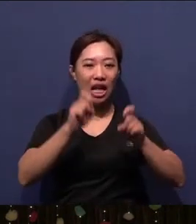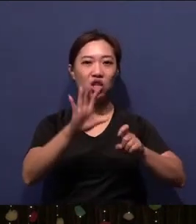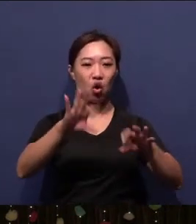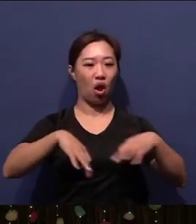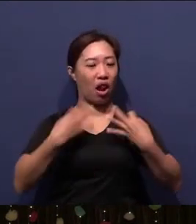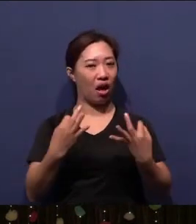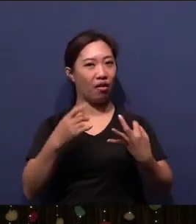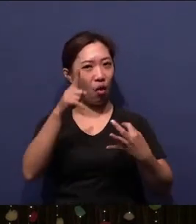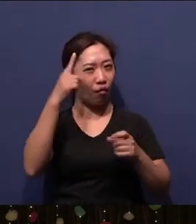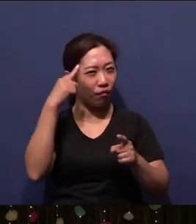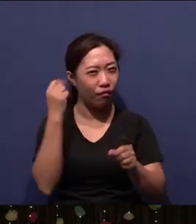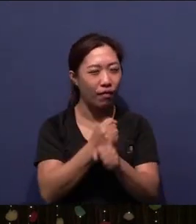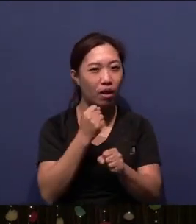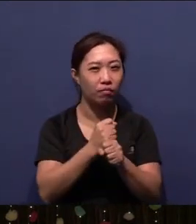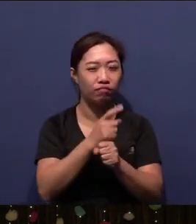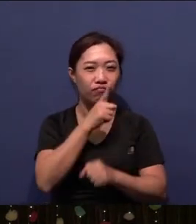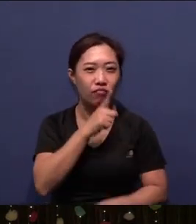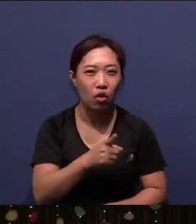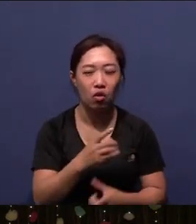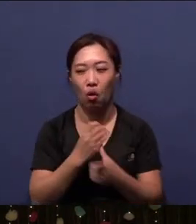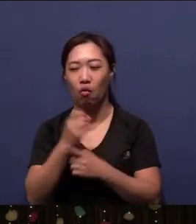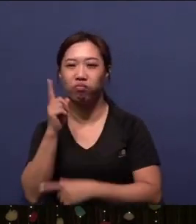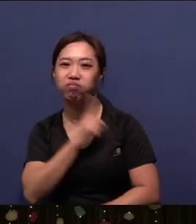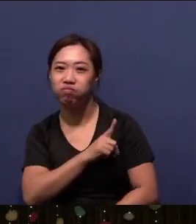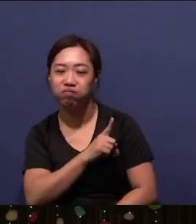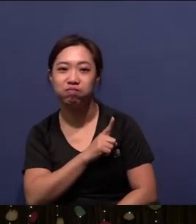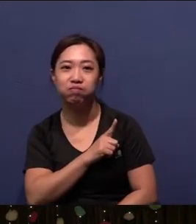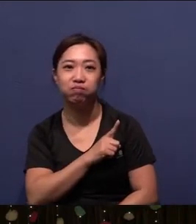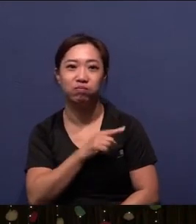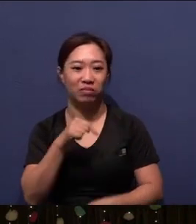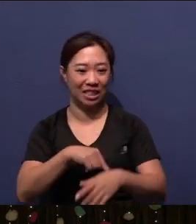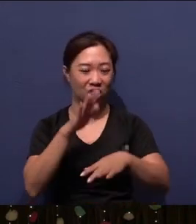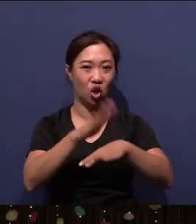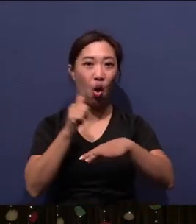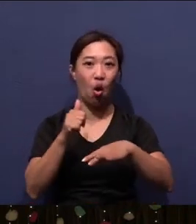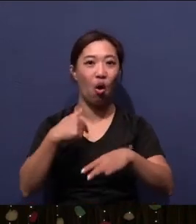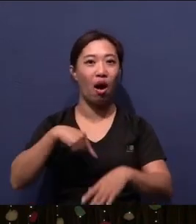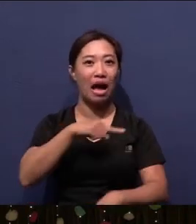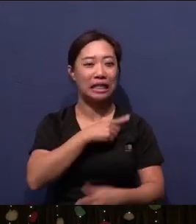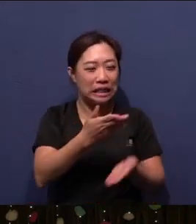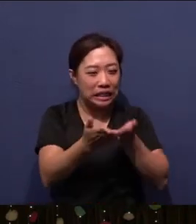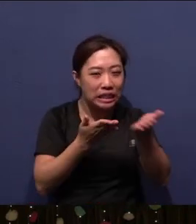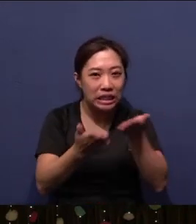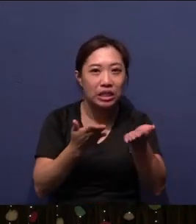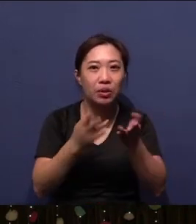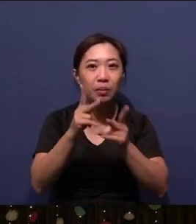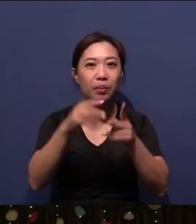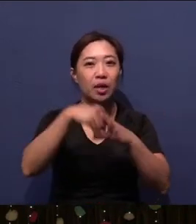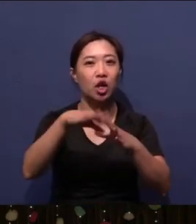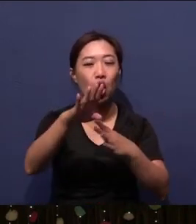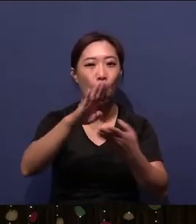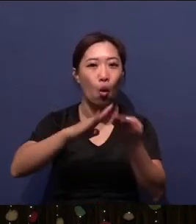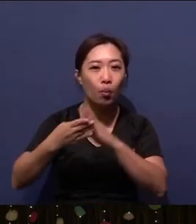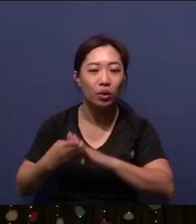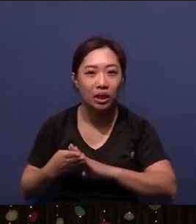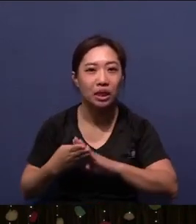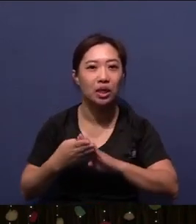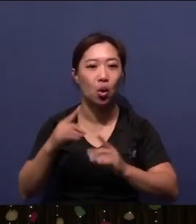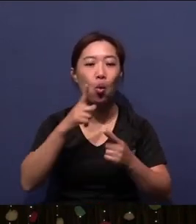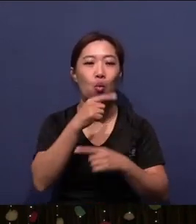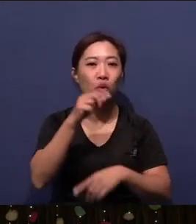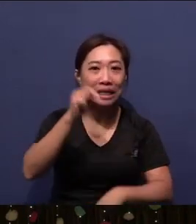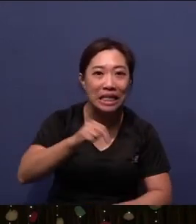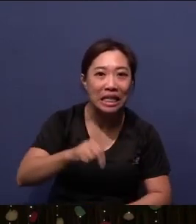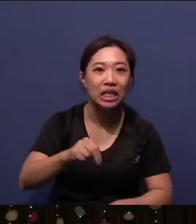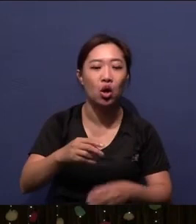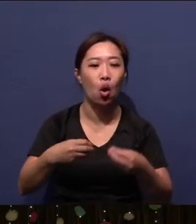whether our faith is genuine. This parable is a call for us to serve those among us who have needs and to go the extra